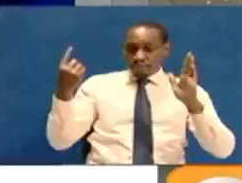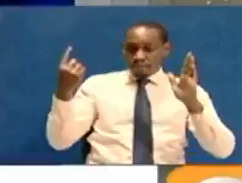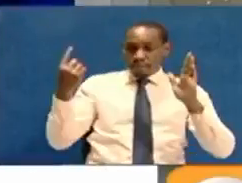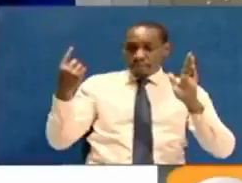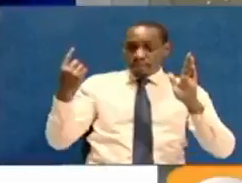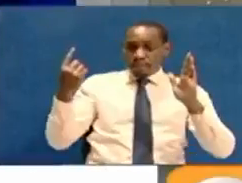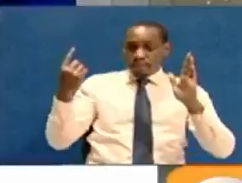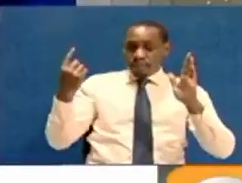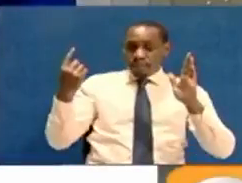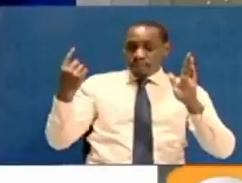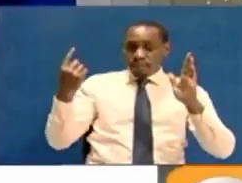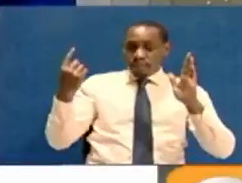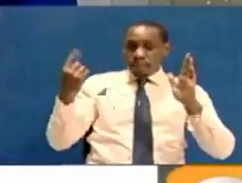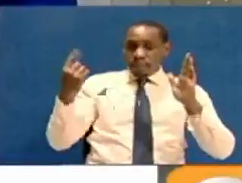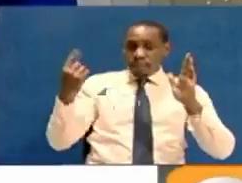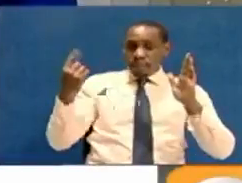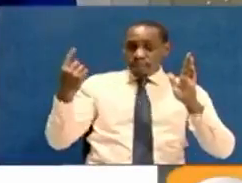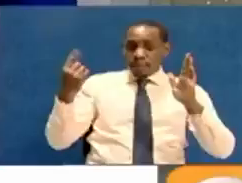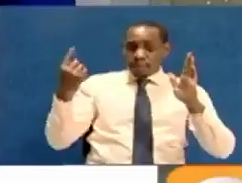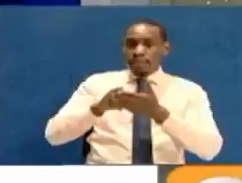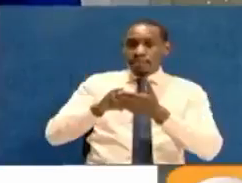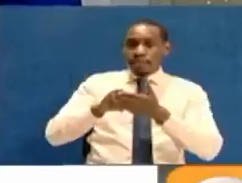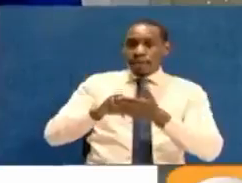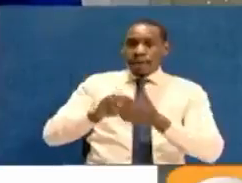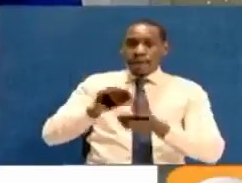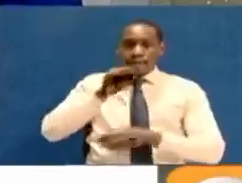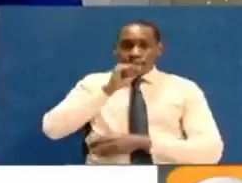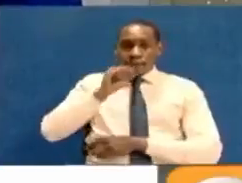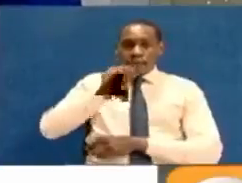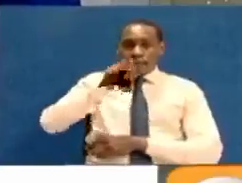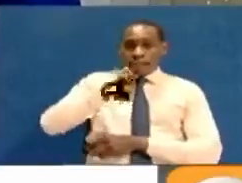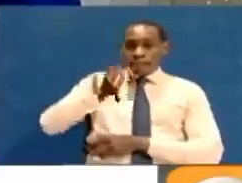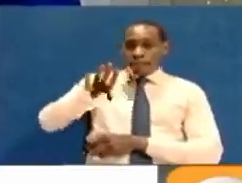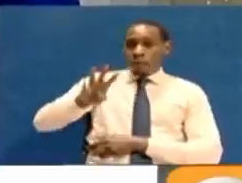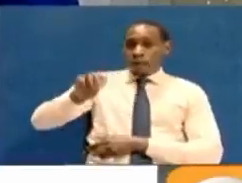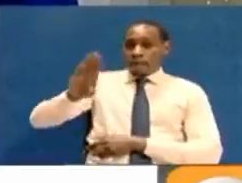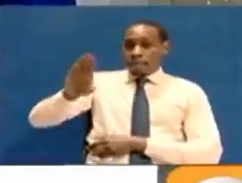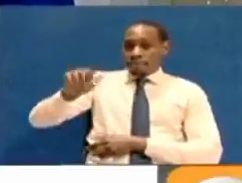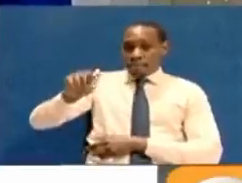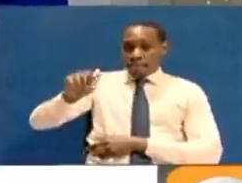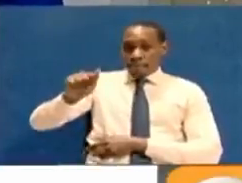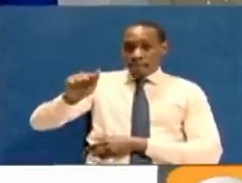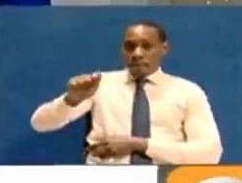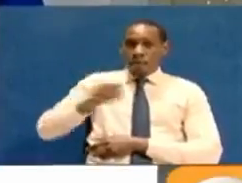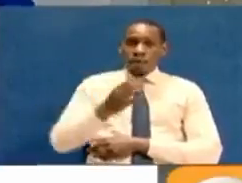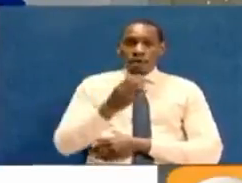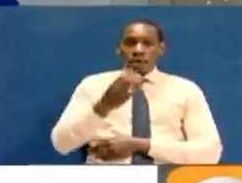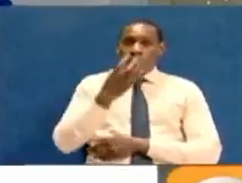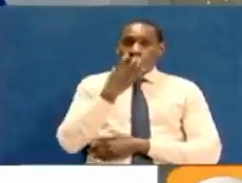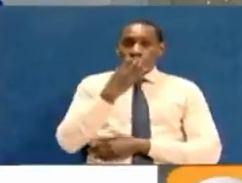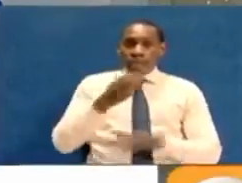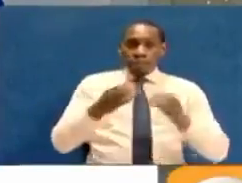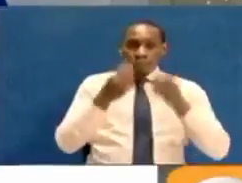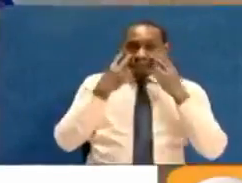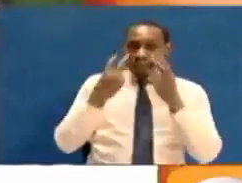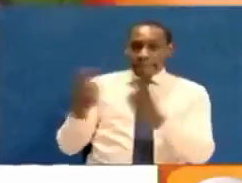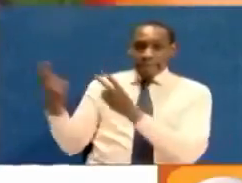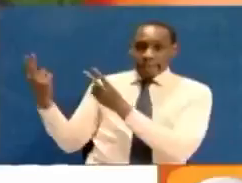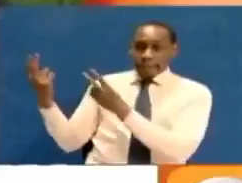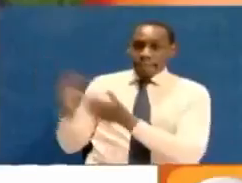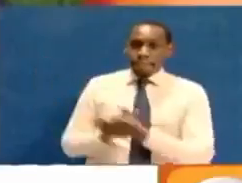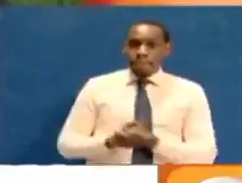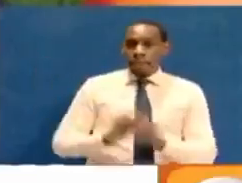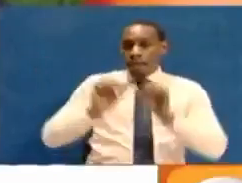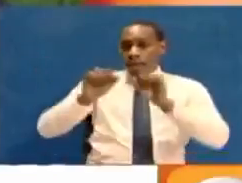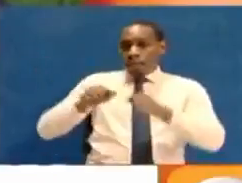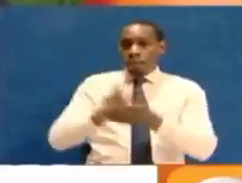at that meeting that was around 534 MCAs of the ODM party. Watch. Unaweza